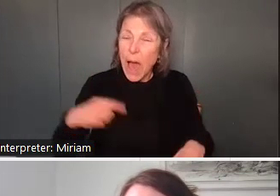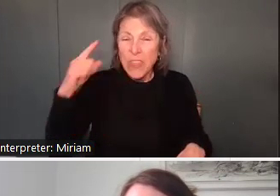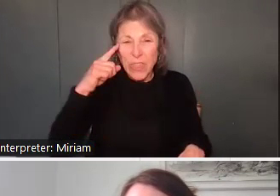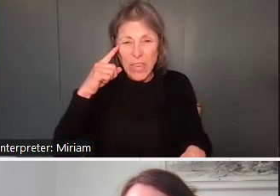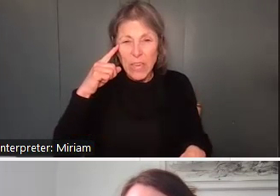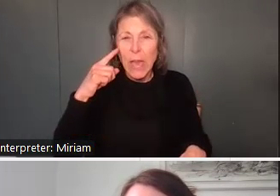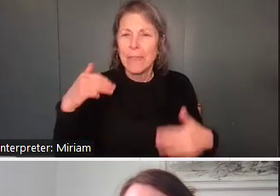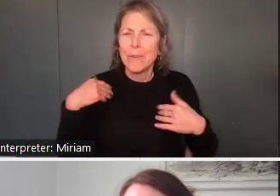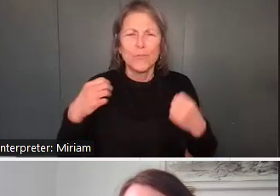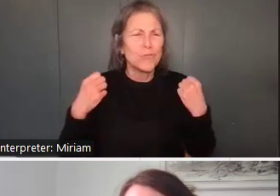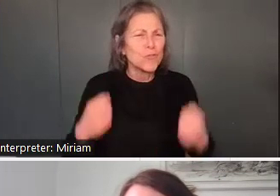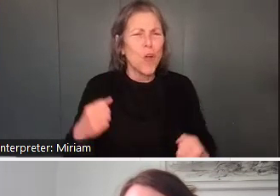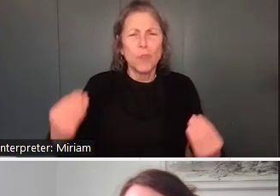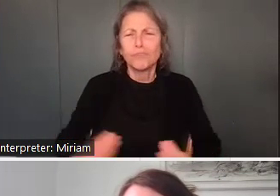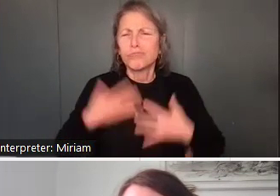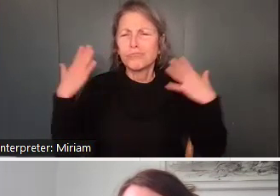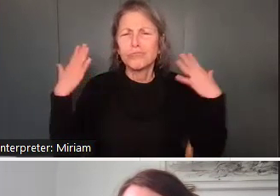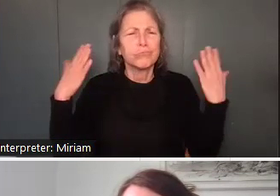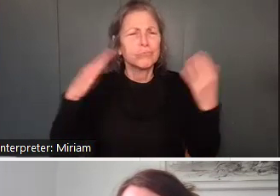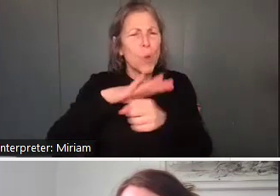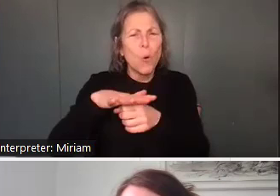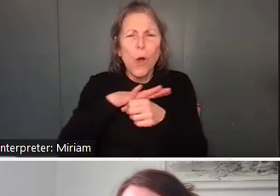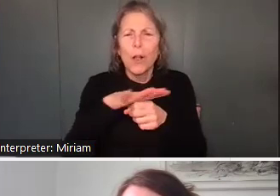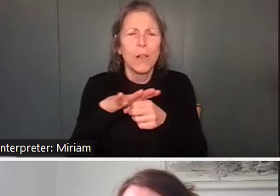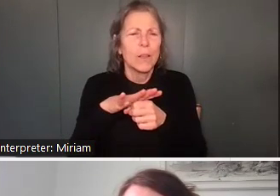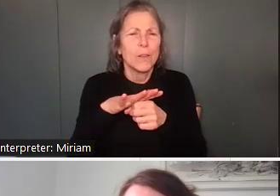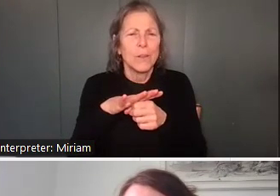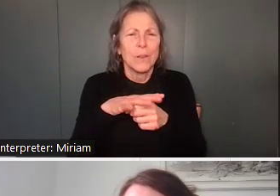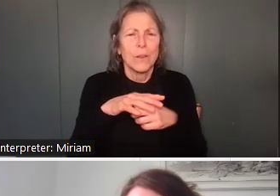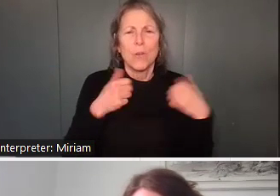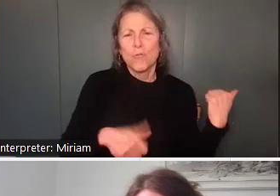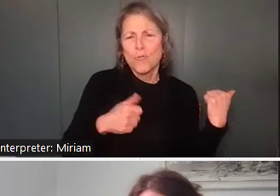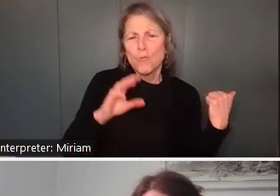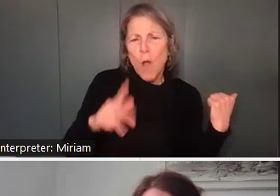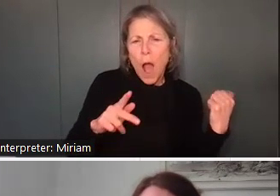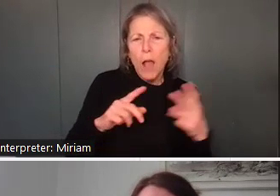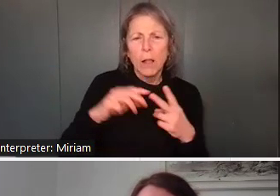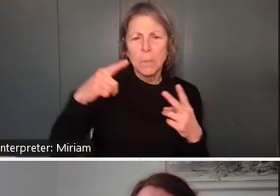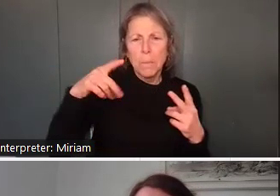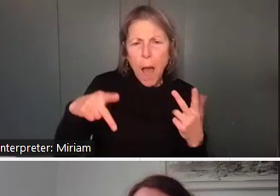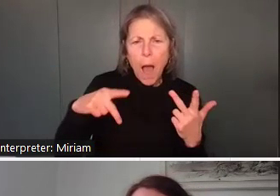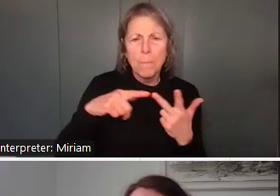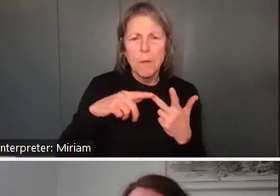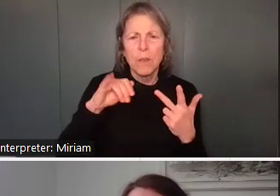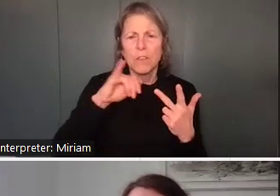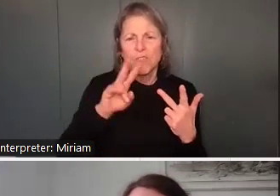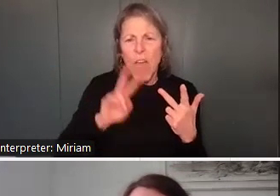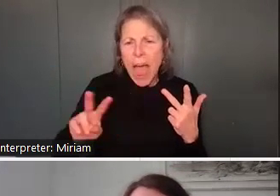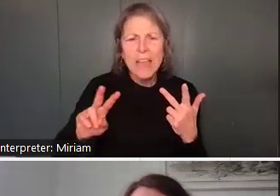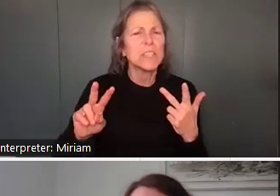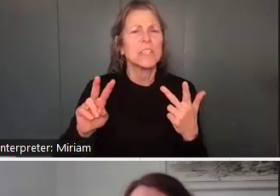a vibrant local rock, pop, jazz, or whatever else,